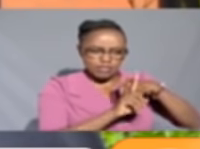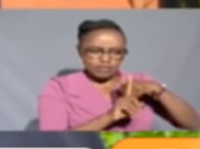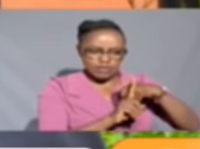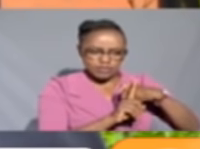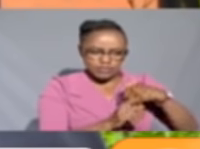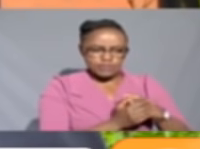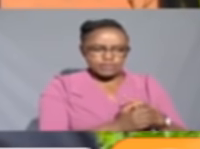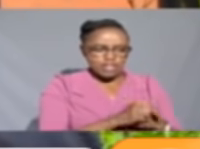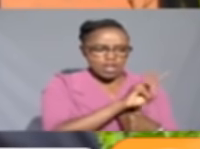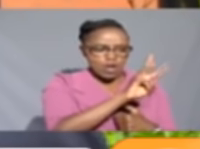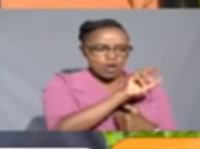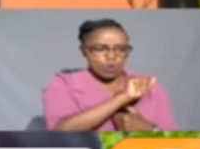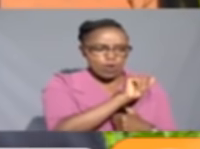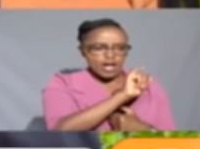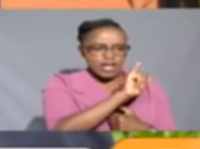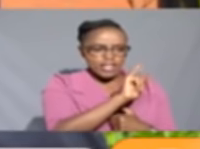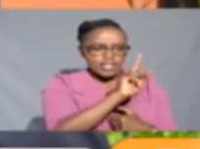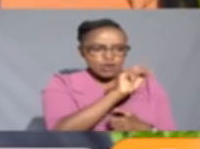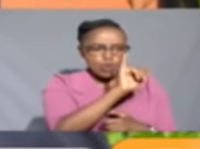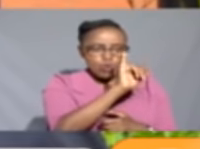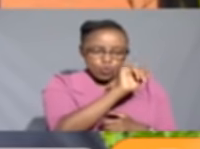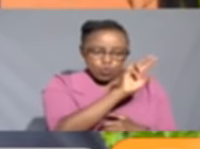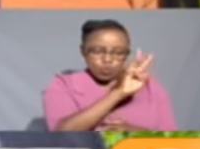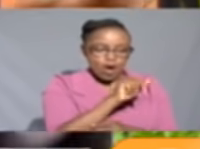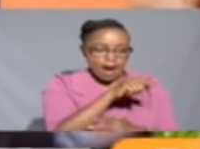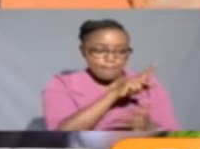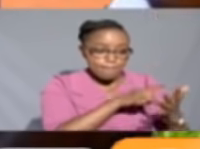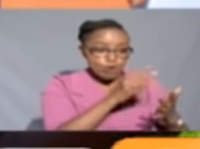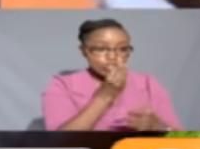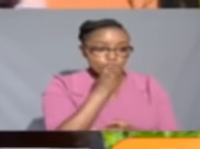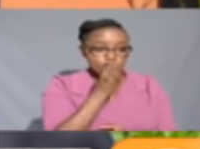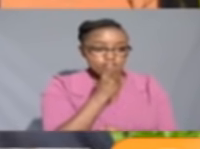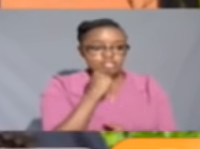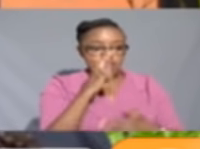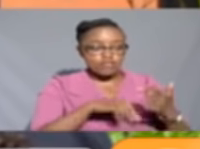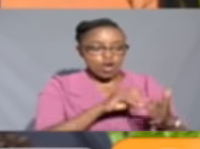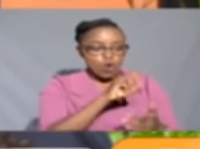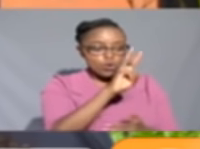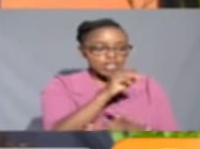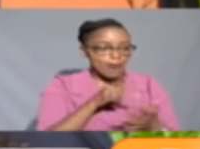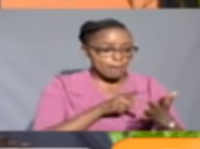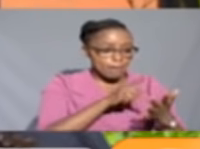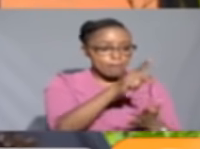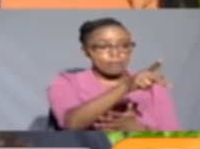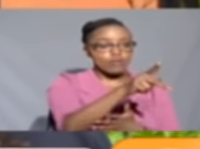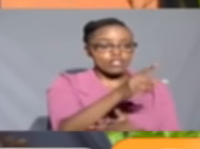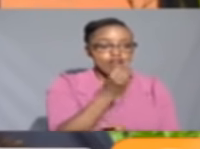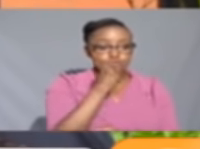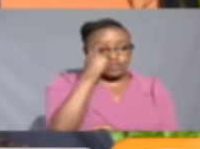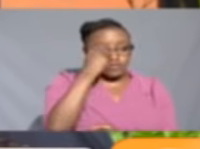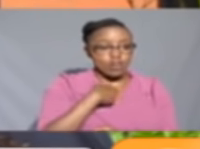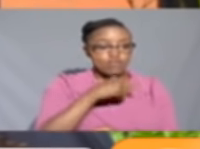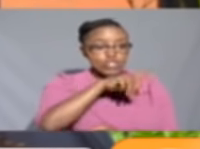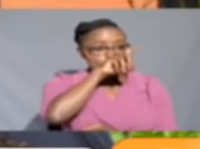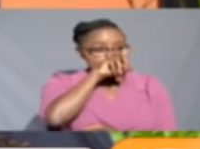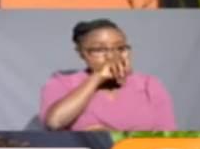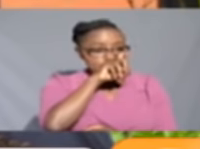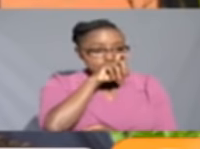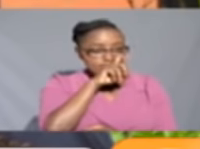Waikwa Wanyoike bought food for me. And he says ODM bought food for me. That they bought